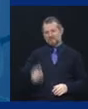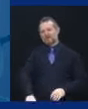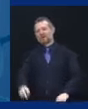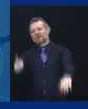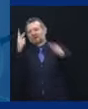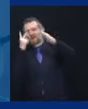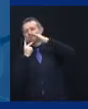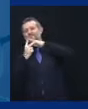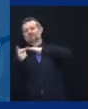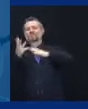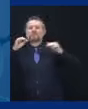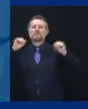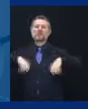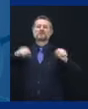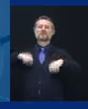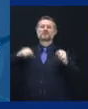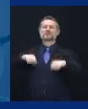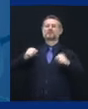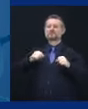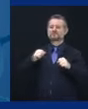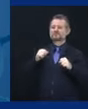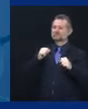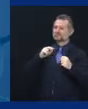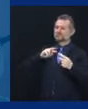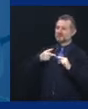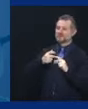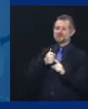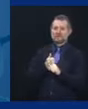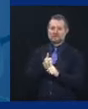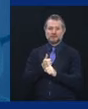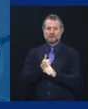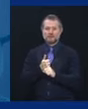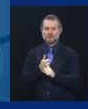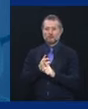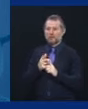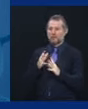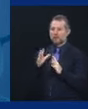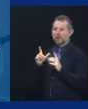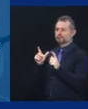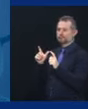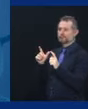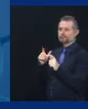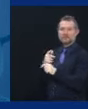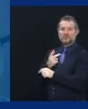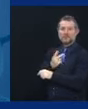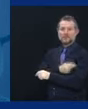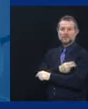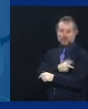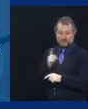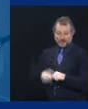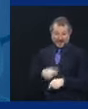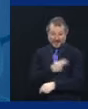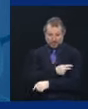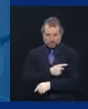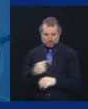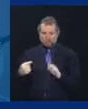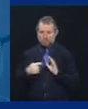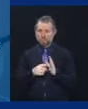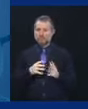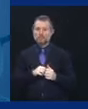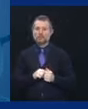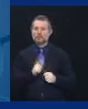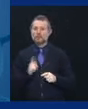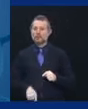vaccine resistant. It is almost a matter of probability. When we talk about